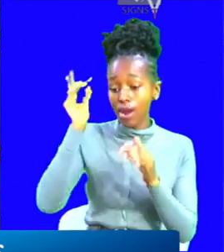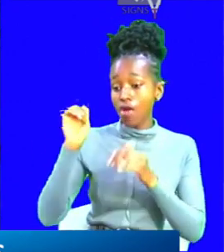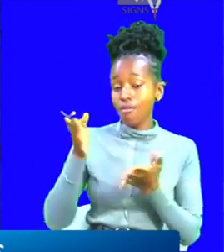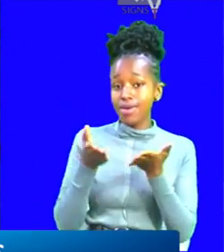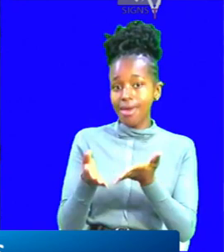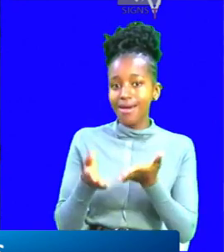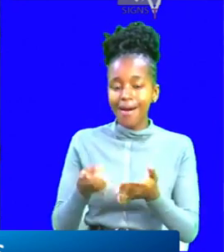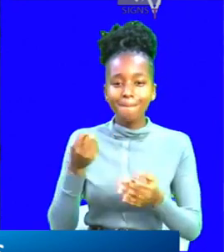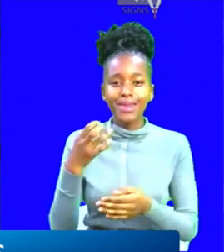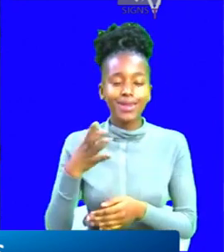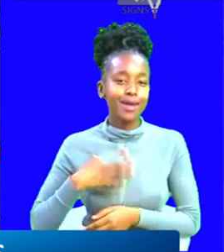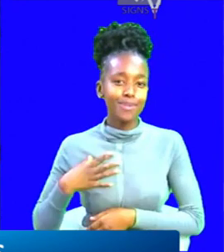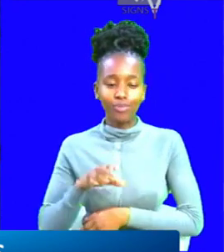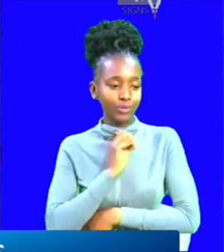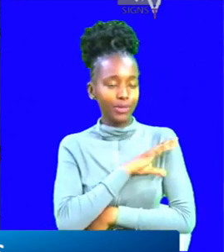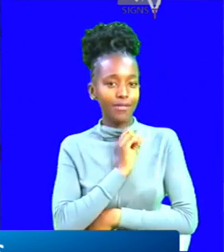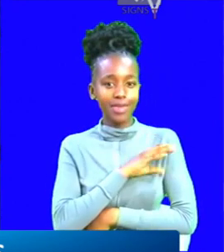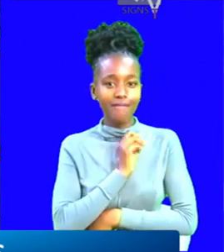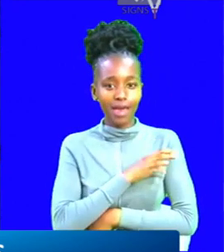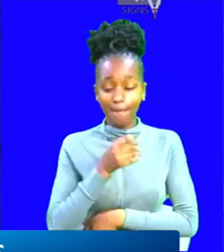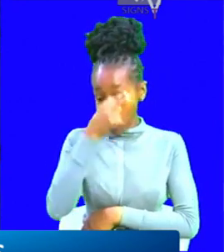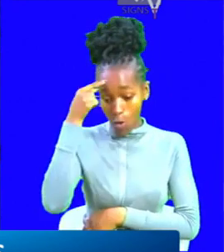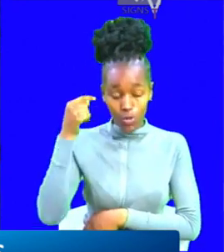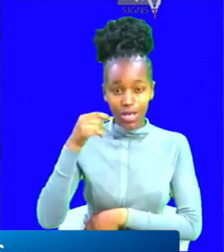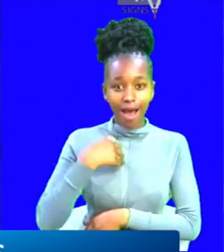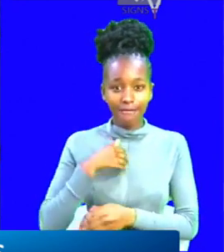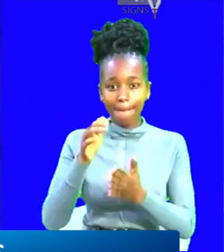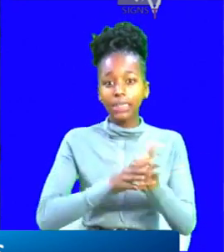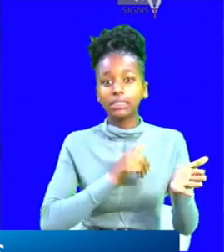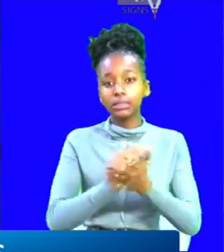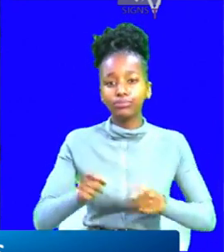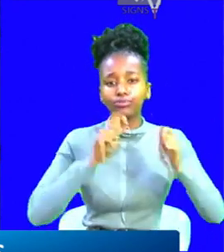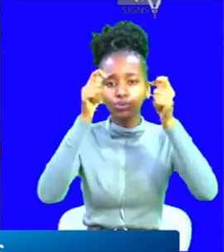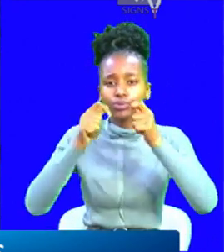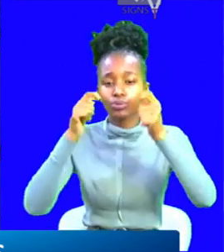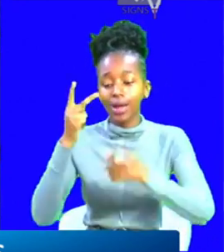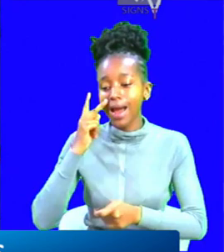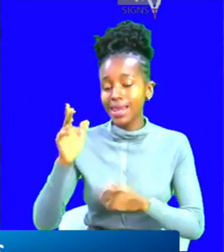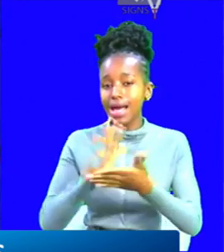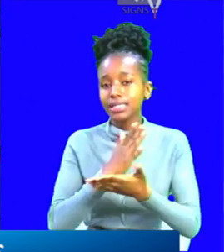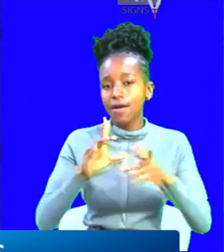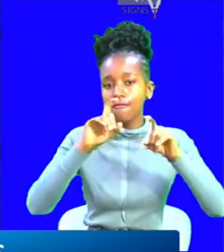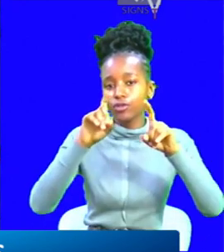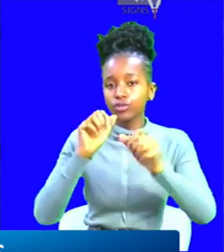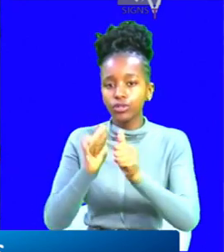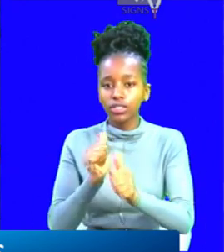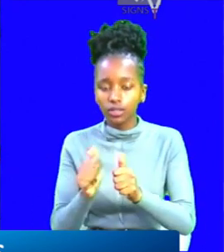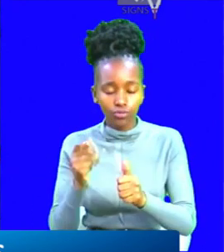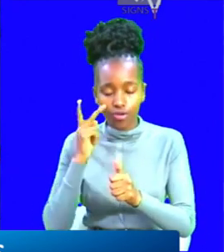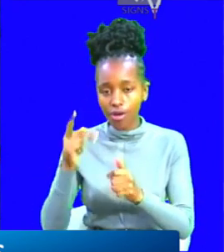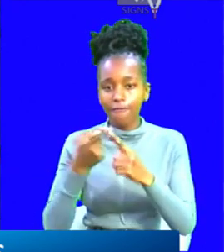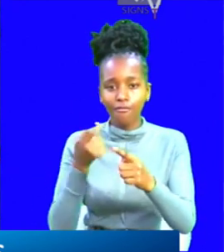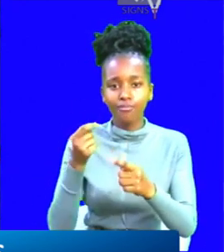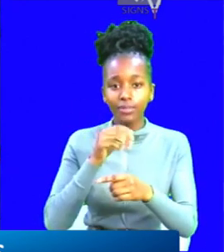down under fears of violent protests. Here are some of the pictures from the city center